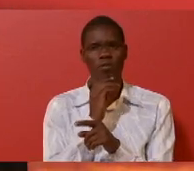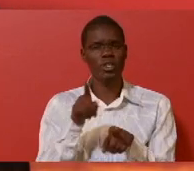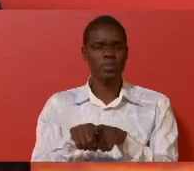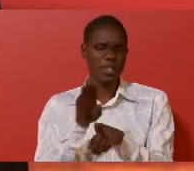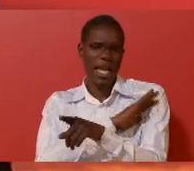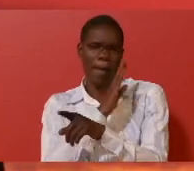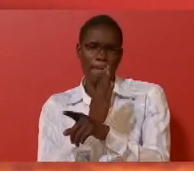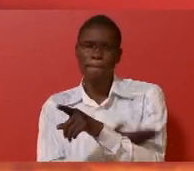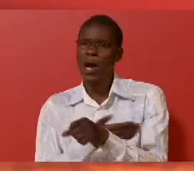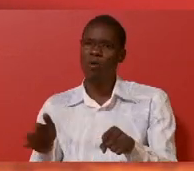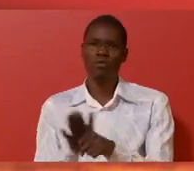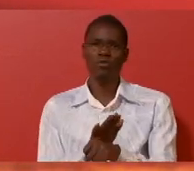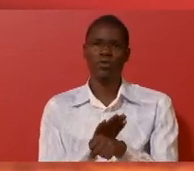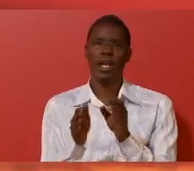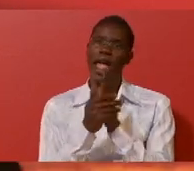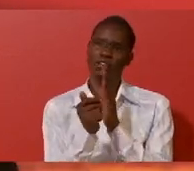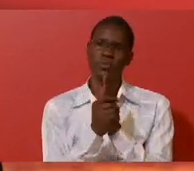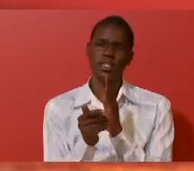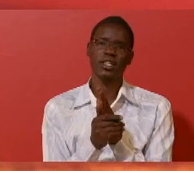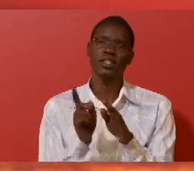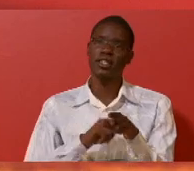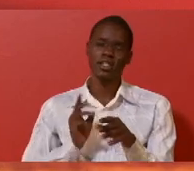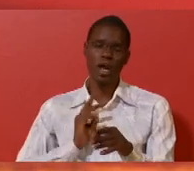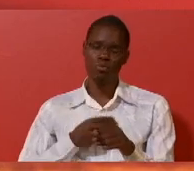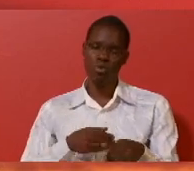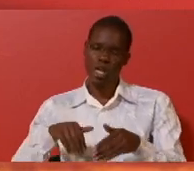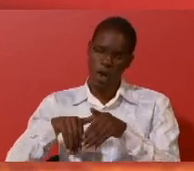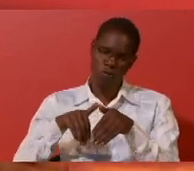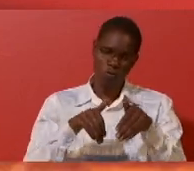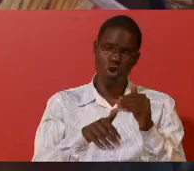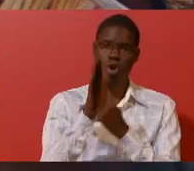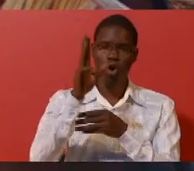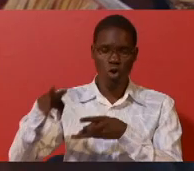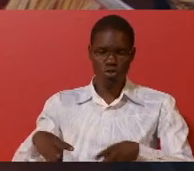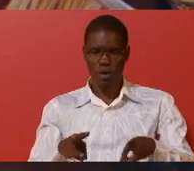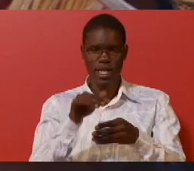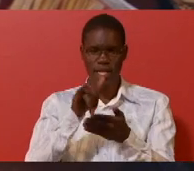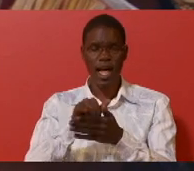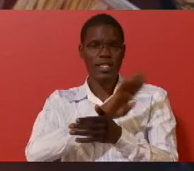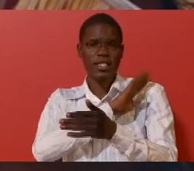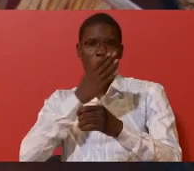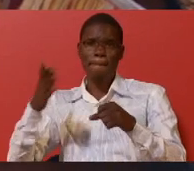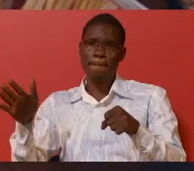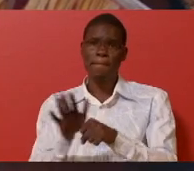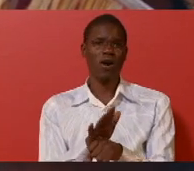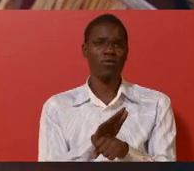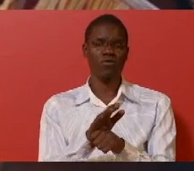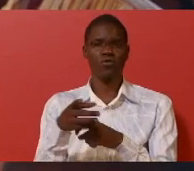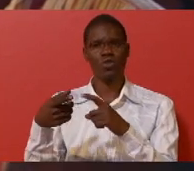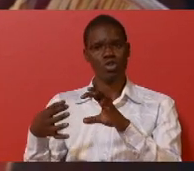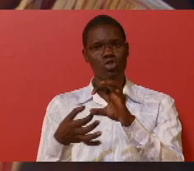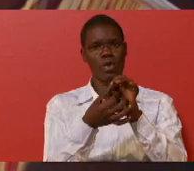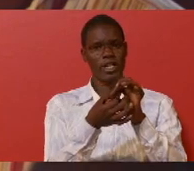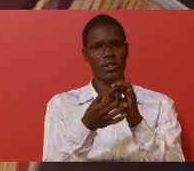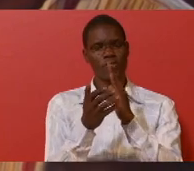powerful expression of our love and affection. When we follow God's way, it is a powerful connector, an expression